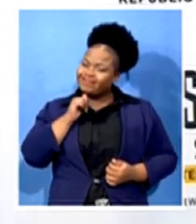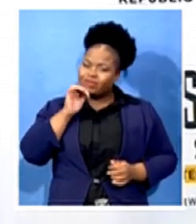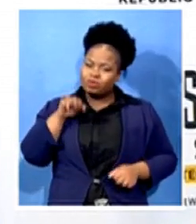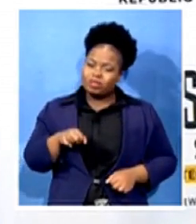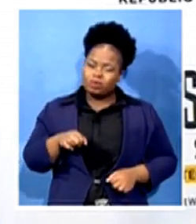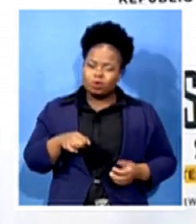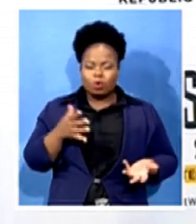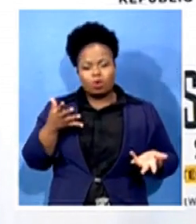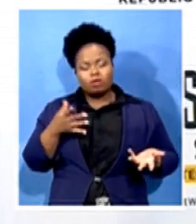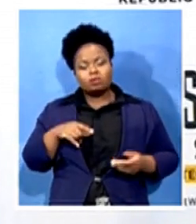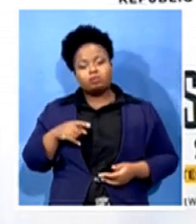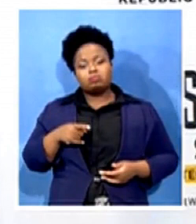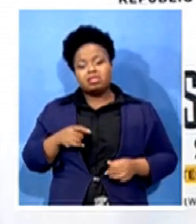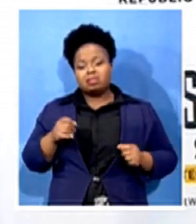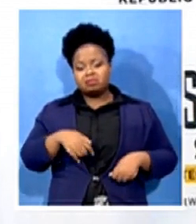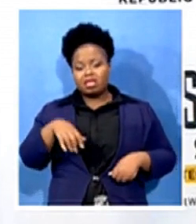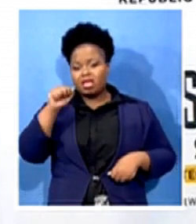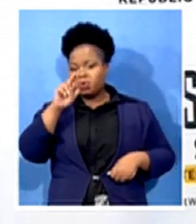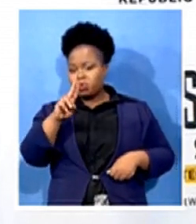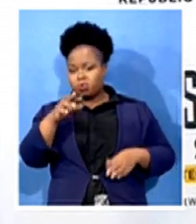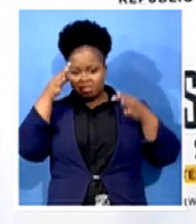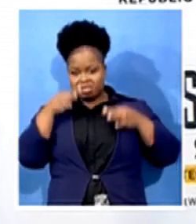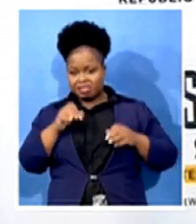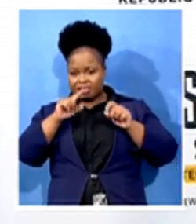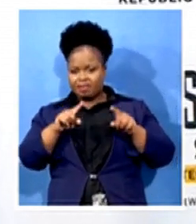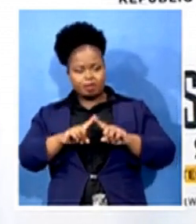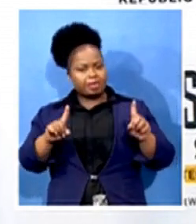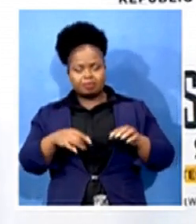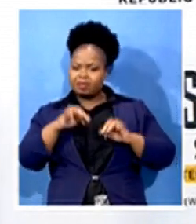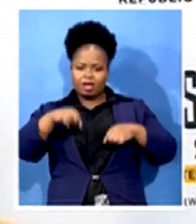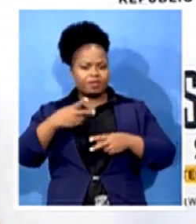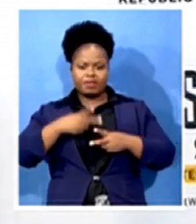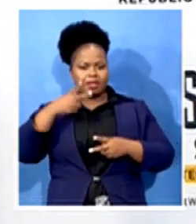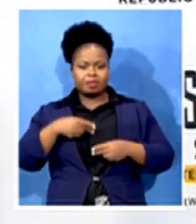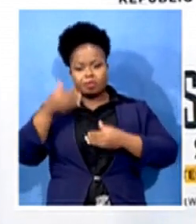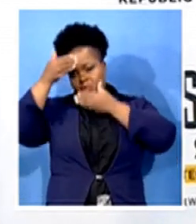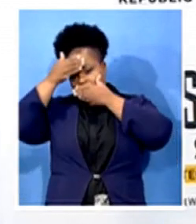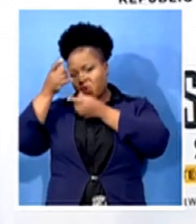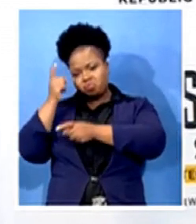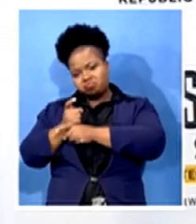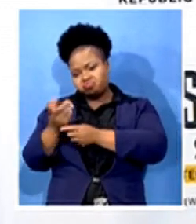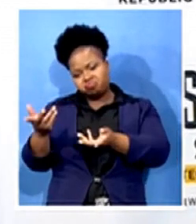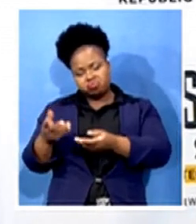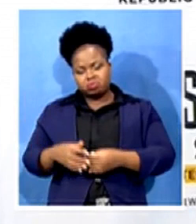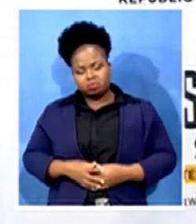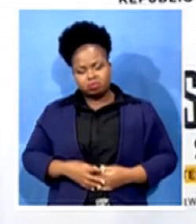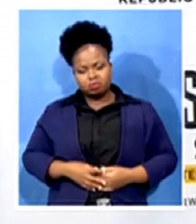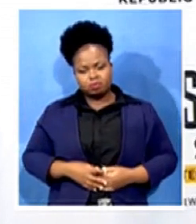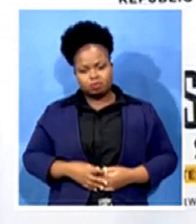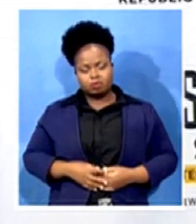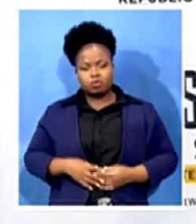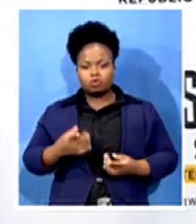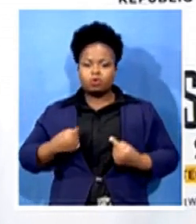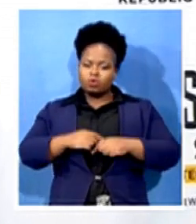AU, has not been agreed to by Morocco. So our support will always be for the cause of the